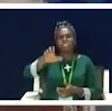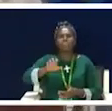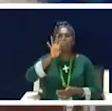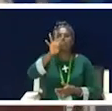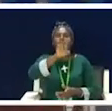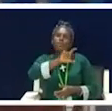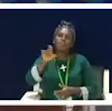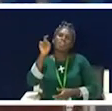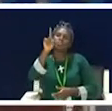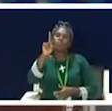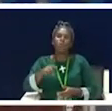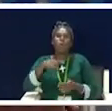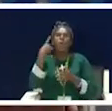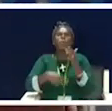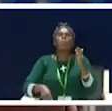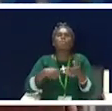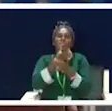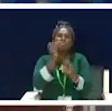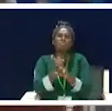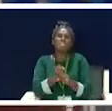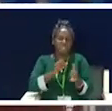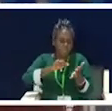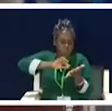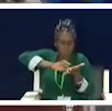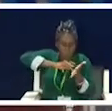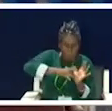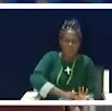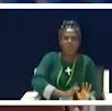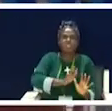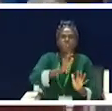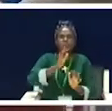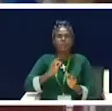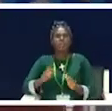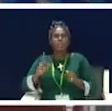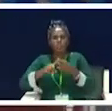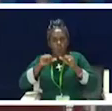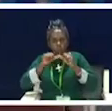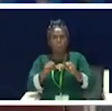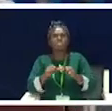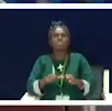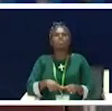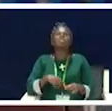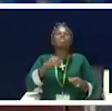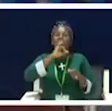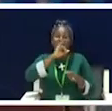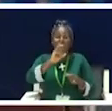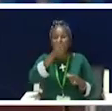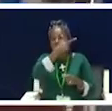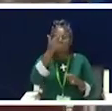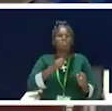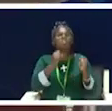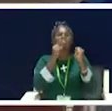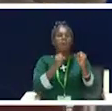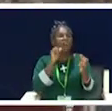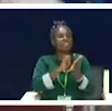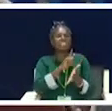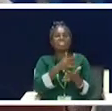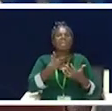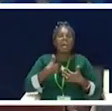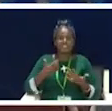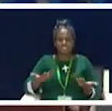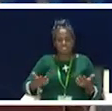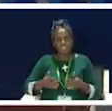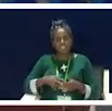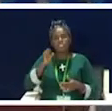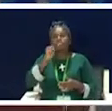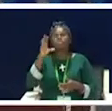What makes an oppressor is the power it carries that the oppressed don't have. Therefore,